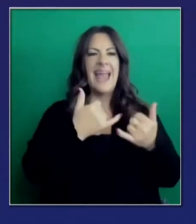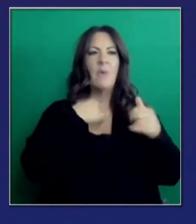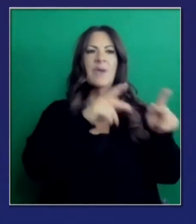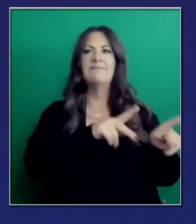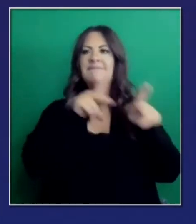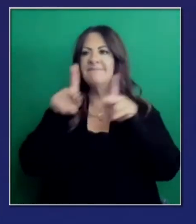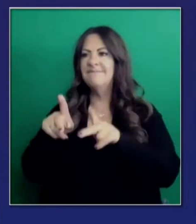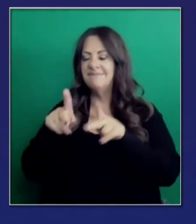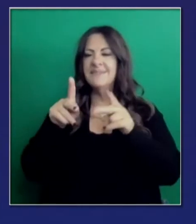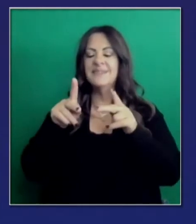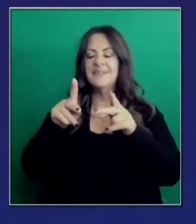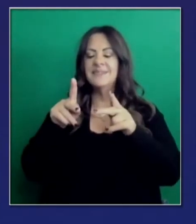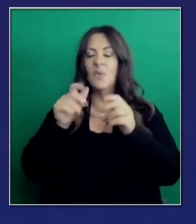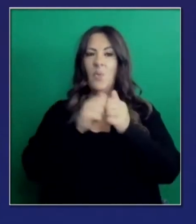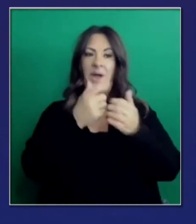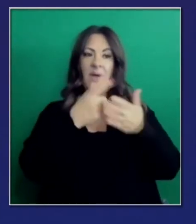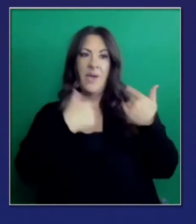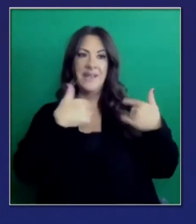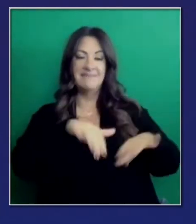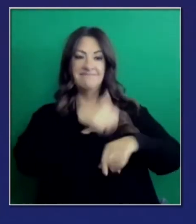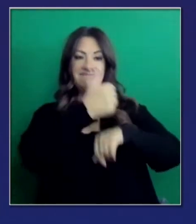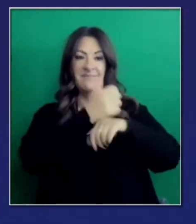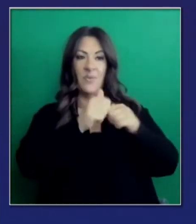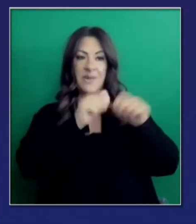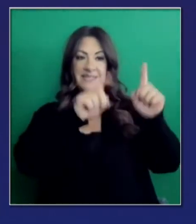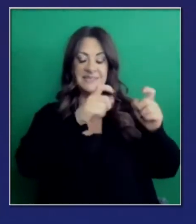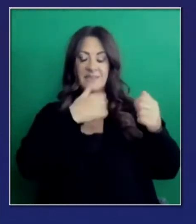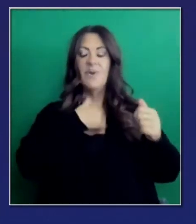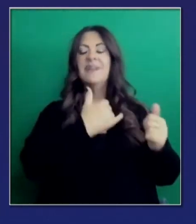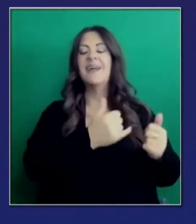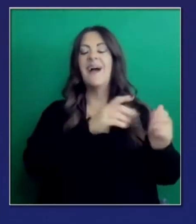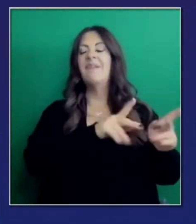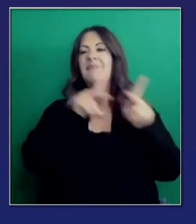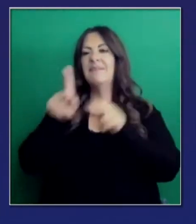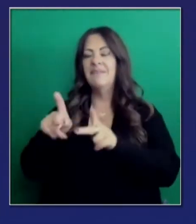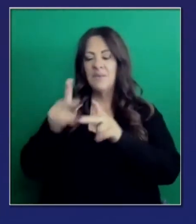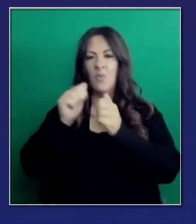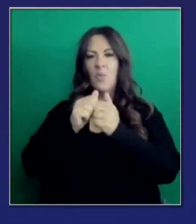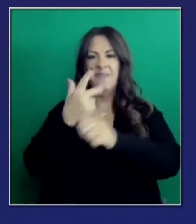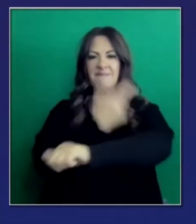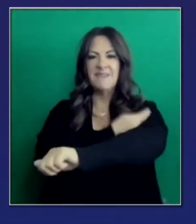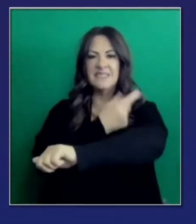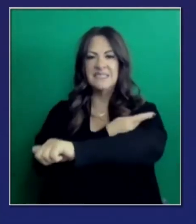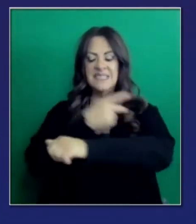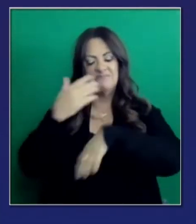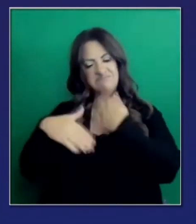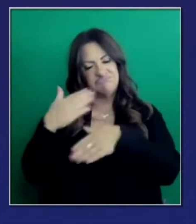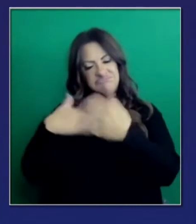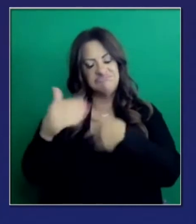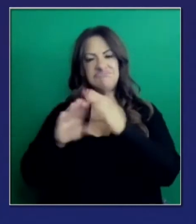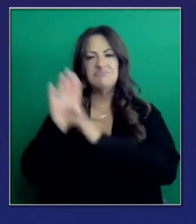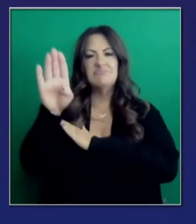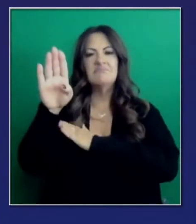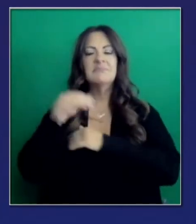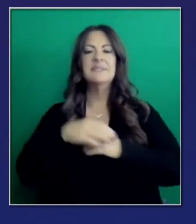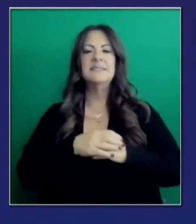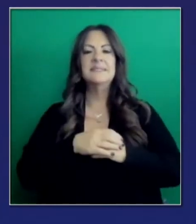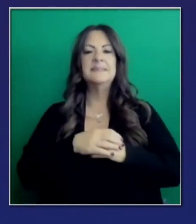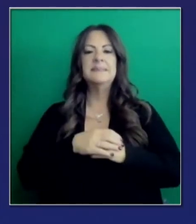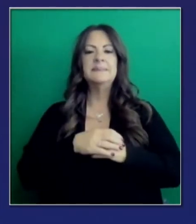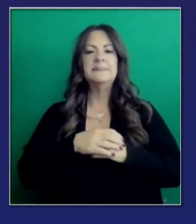and we are on a good pace. Here is an example. Just on the 4th, just a few weeks ago, we were doing daily vaccines of